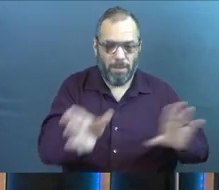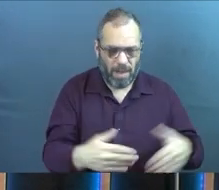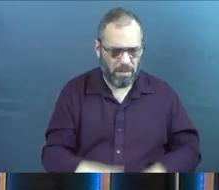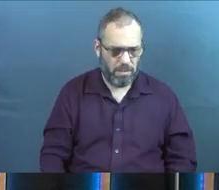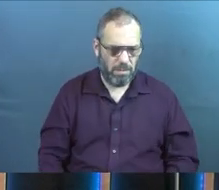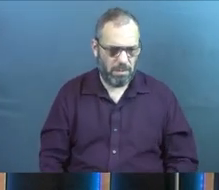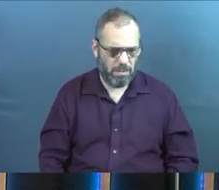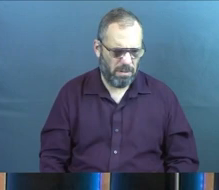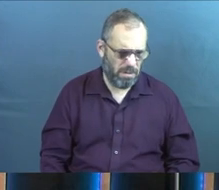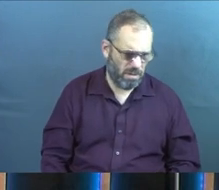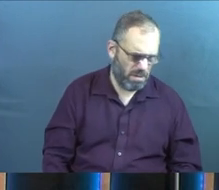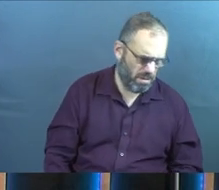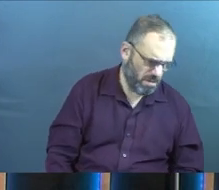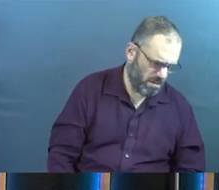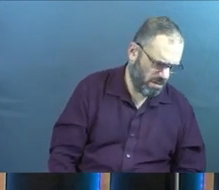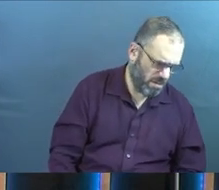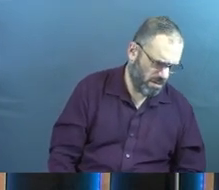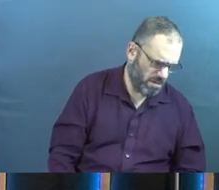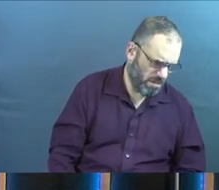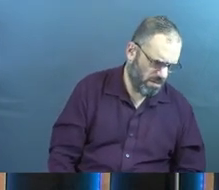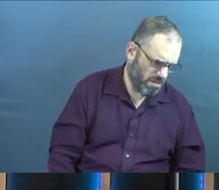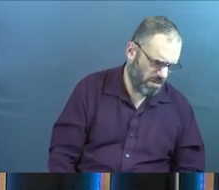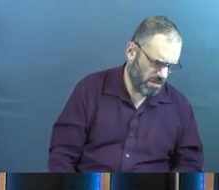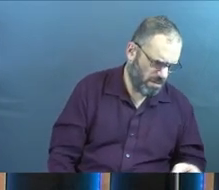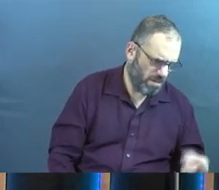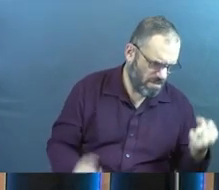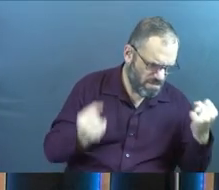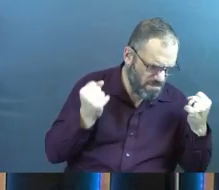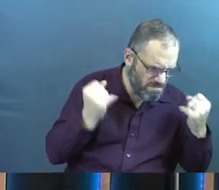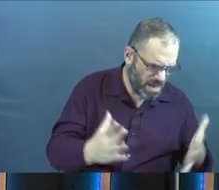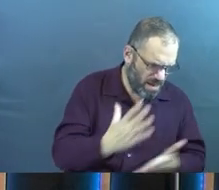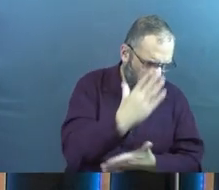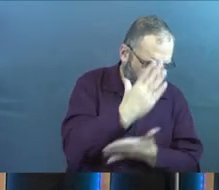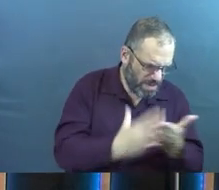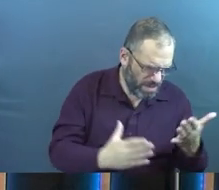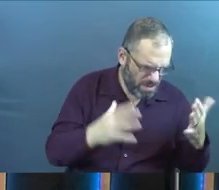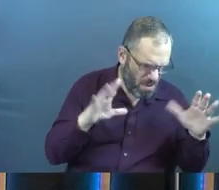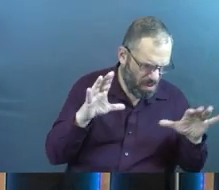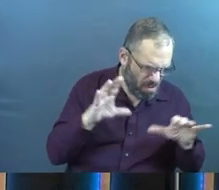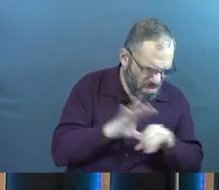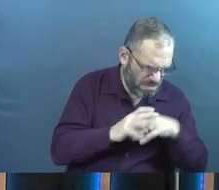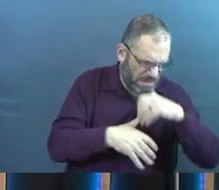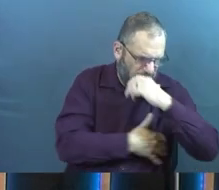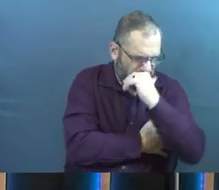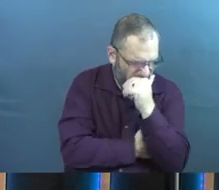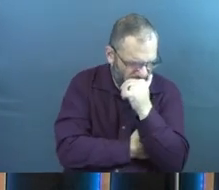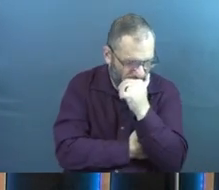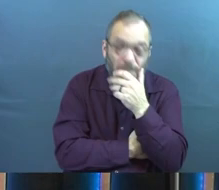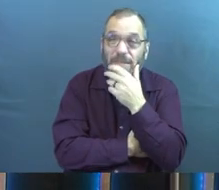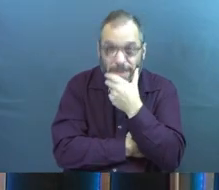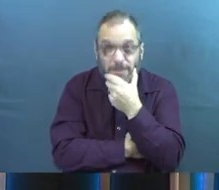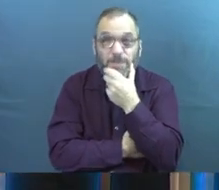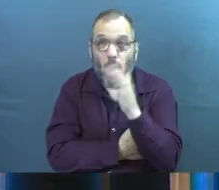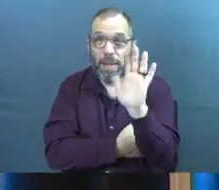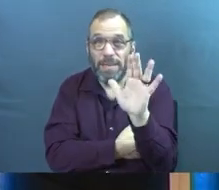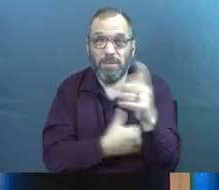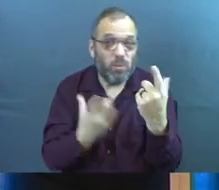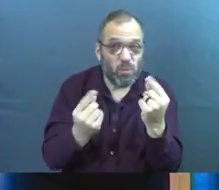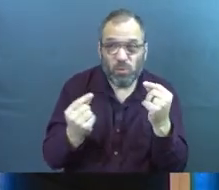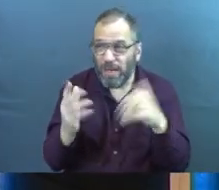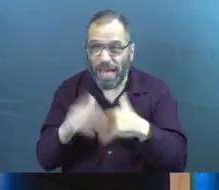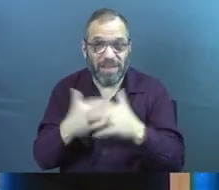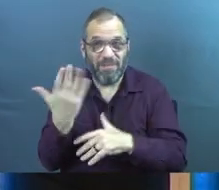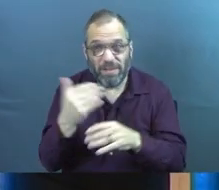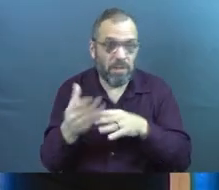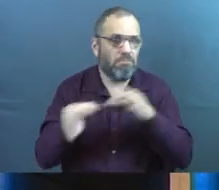box and they're like, oh crap. There's so many pieces in this box, right? And I'm like, yeah, okay, so here's what you do. And I go on